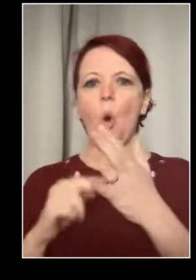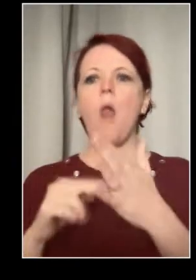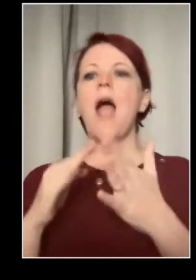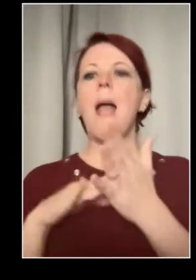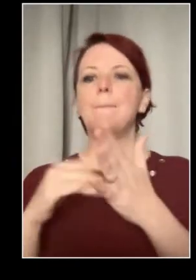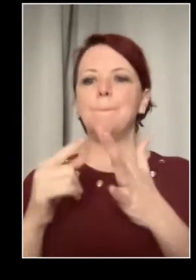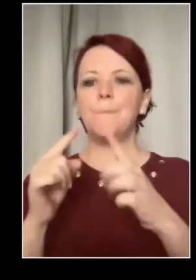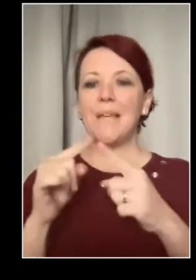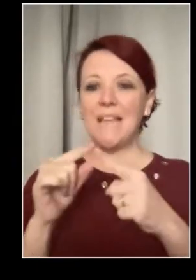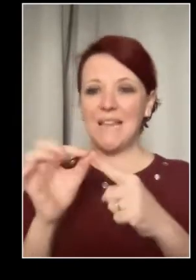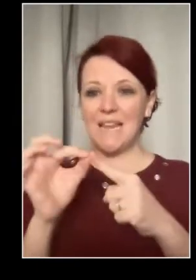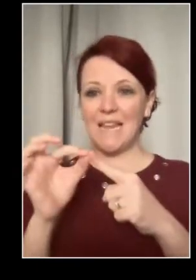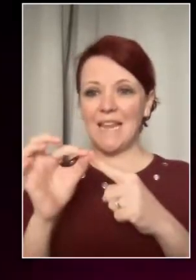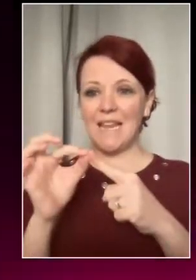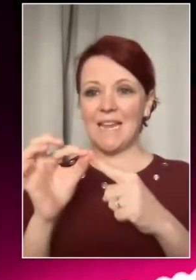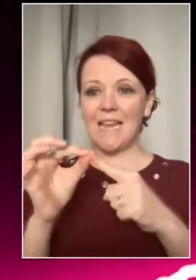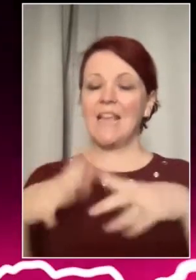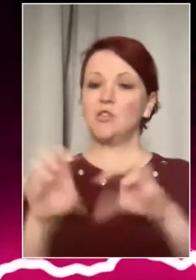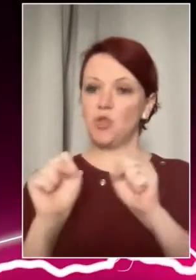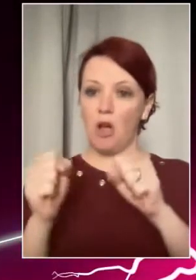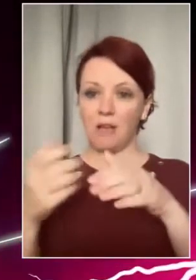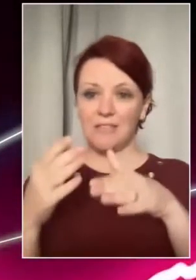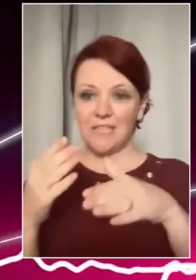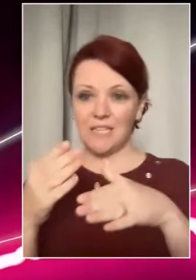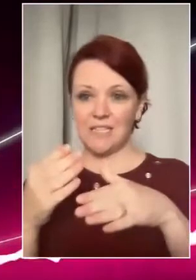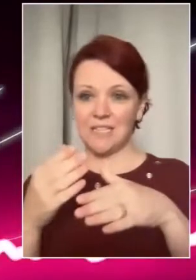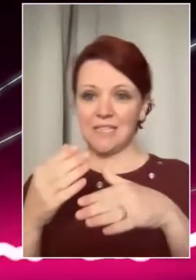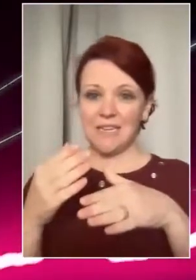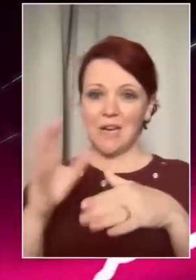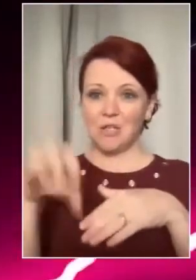of Education last month.